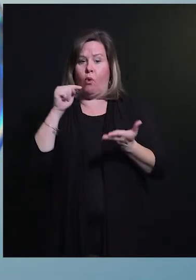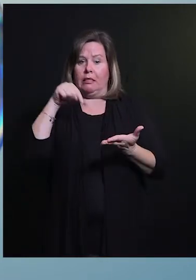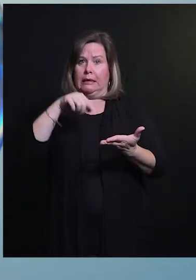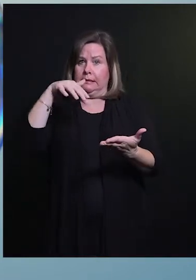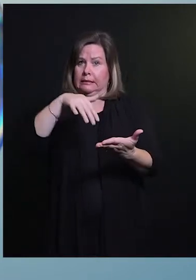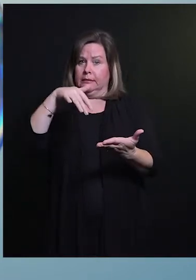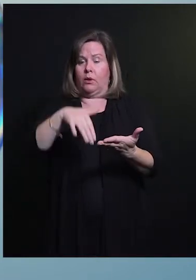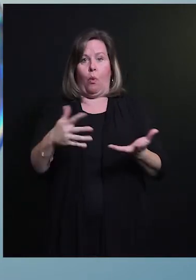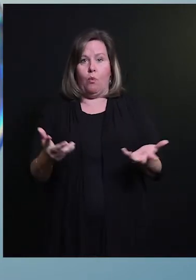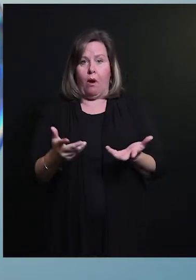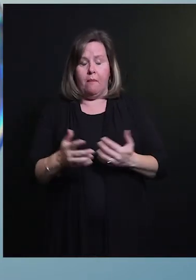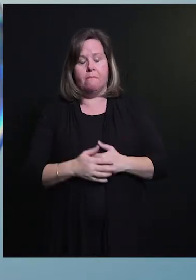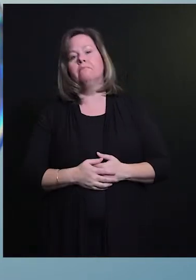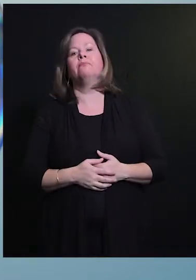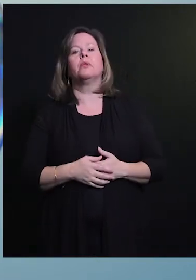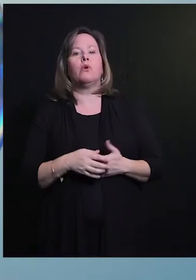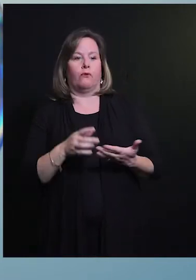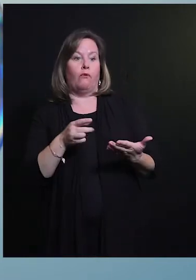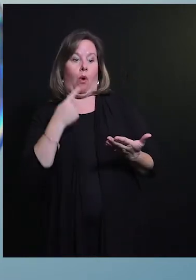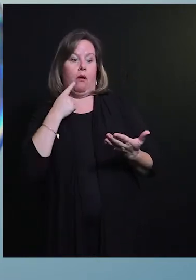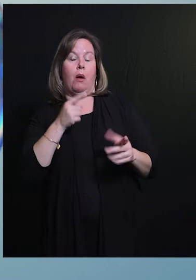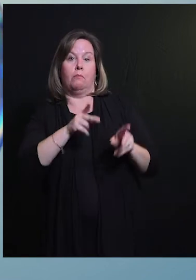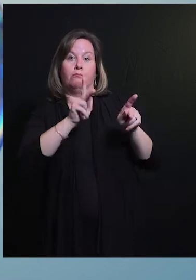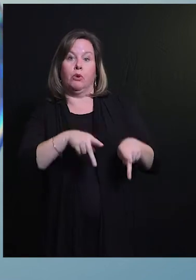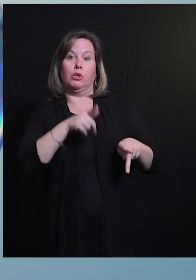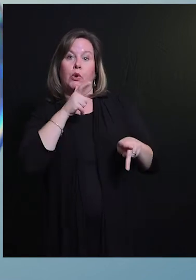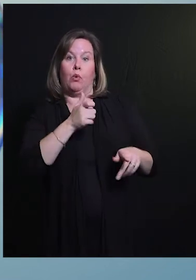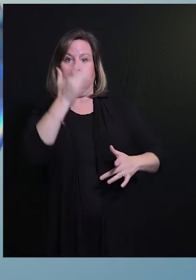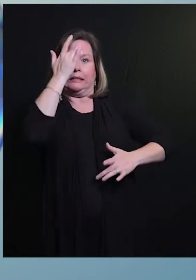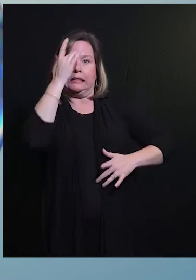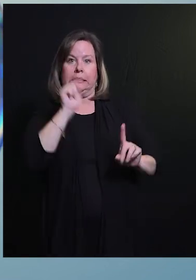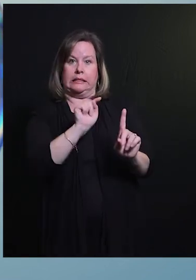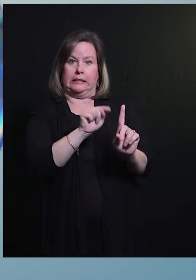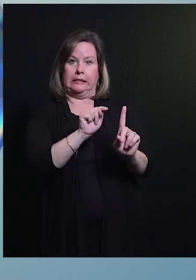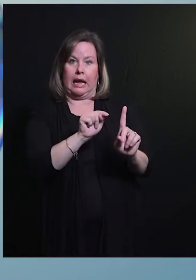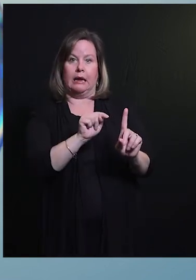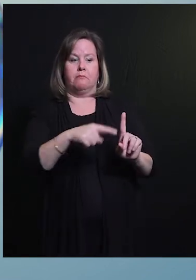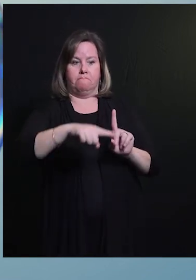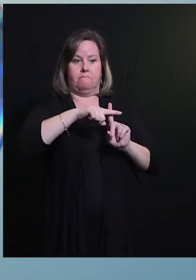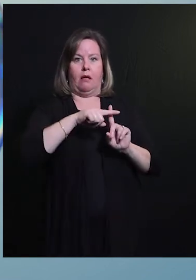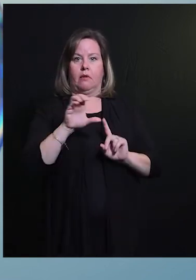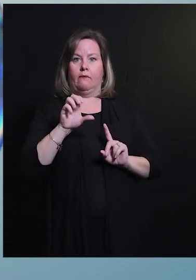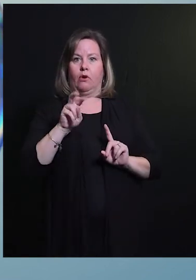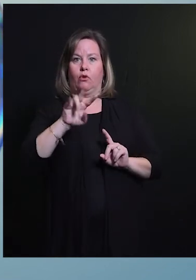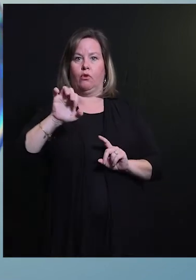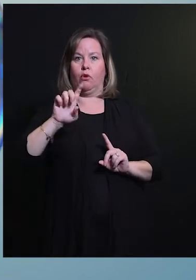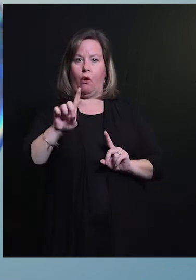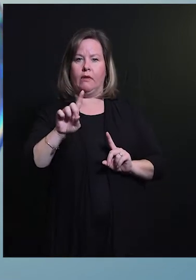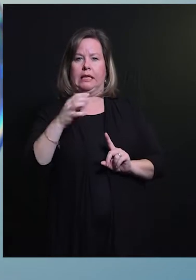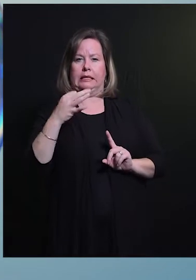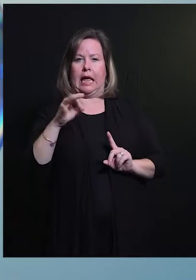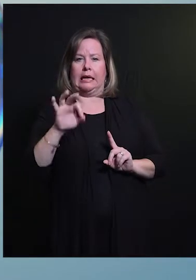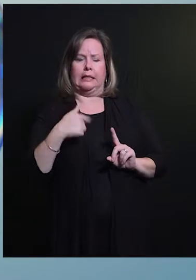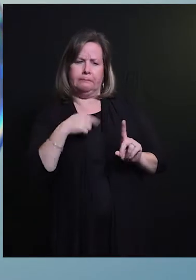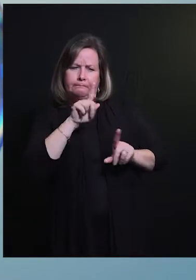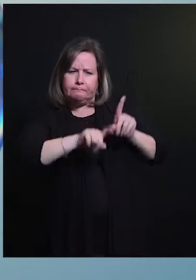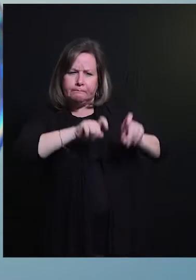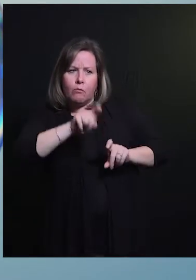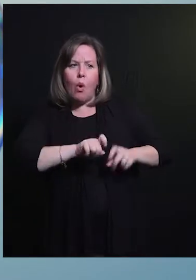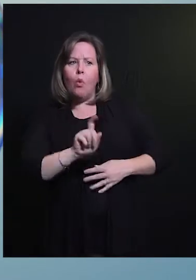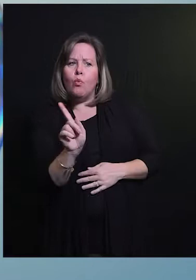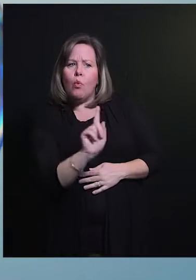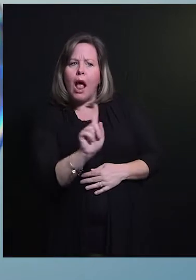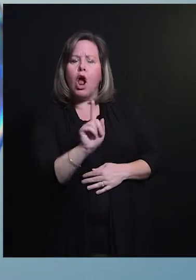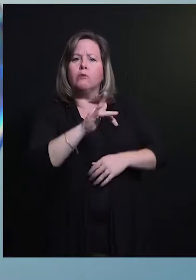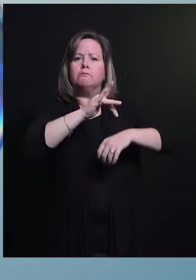these investigations? For the initial case, the person who is sick or confirmed with a positive case of COVID-19, we're asking questions